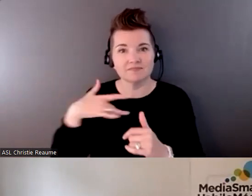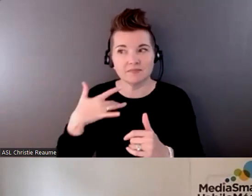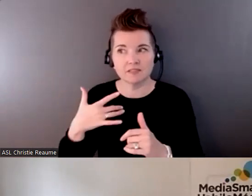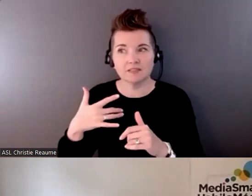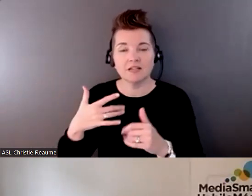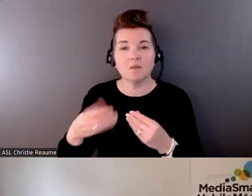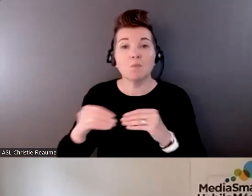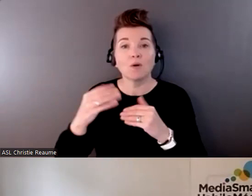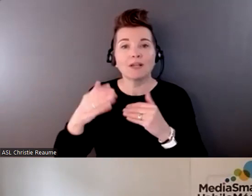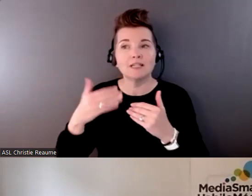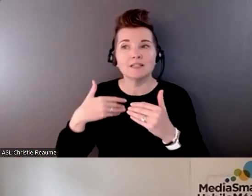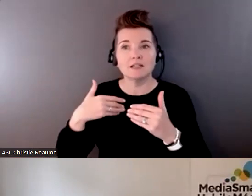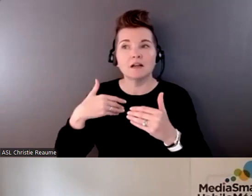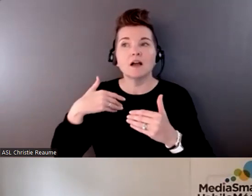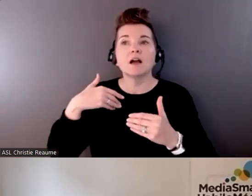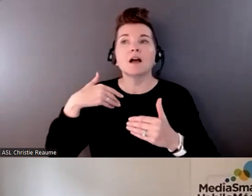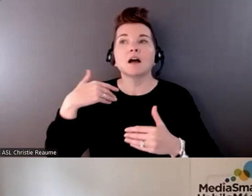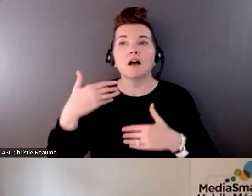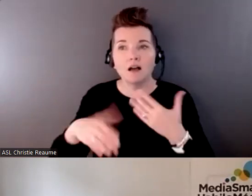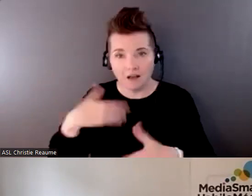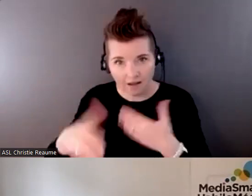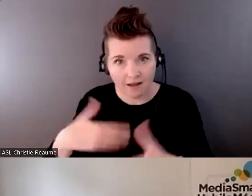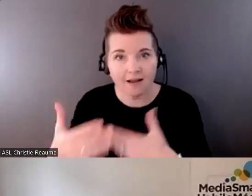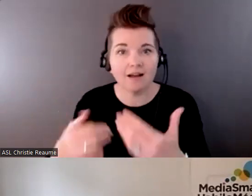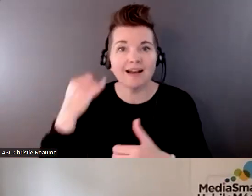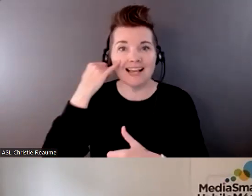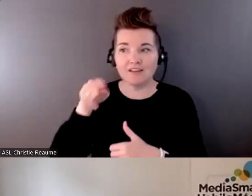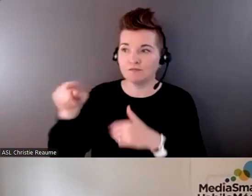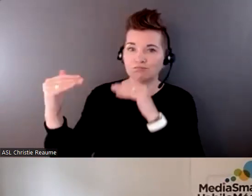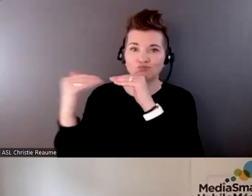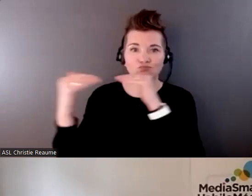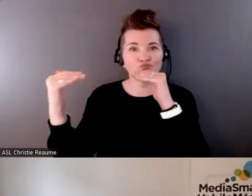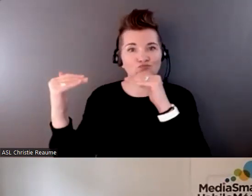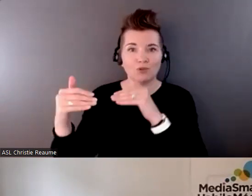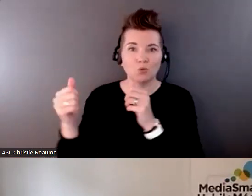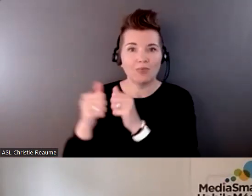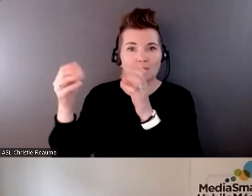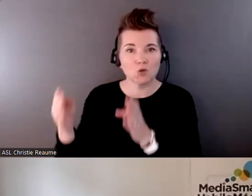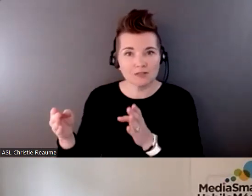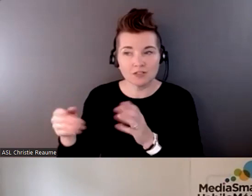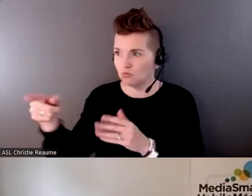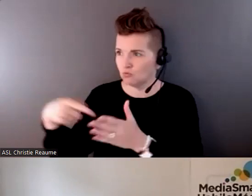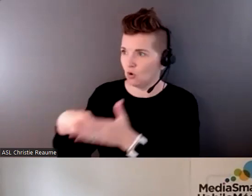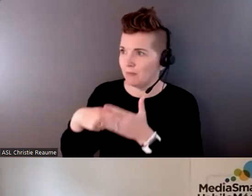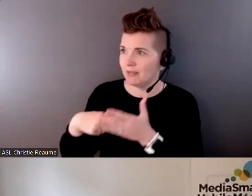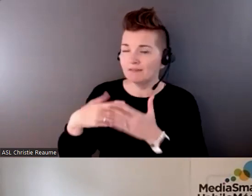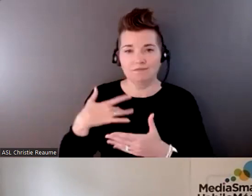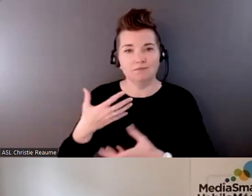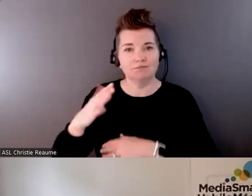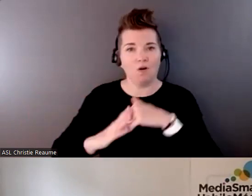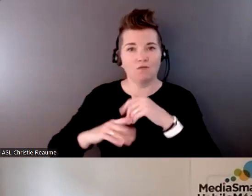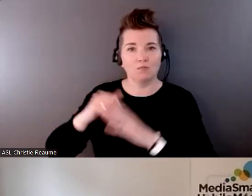if you're doing it with somebody that is that you recognize as being a peer because if you can see it you can be its kind of thing right